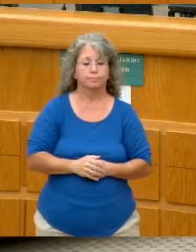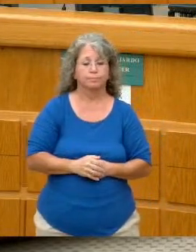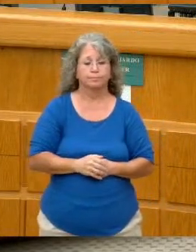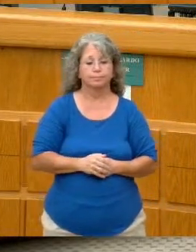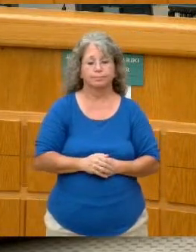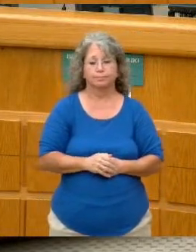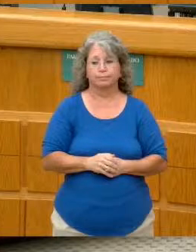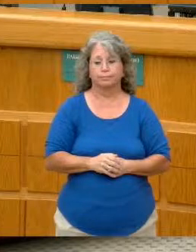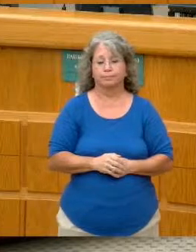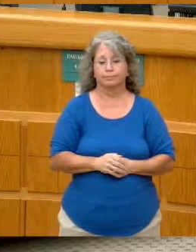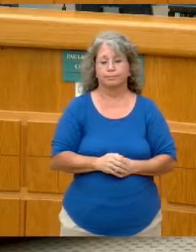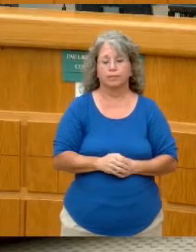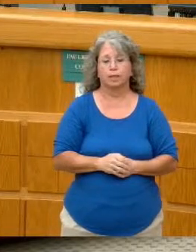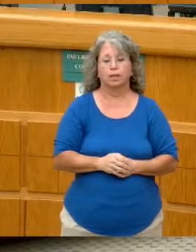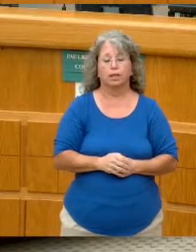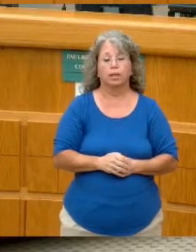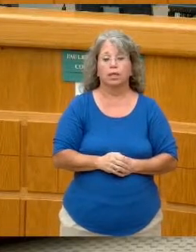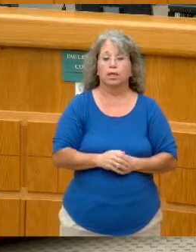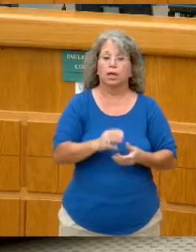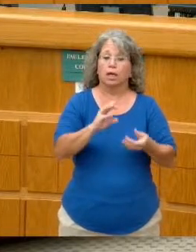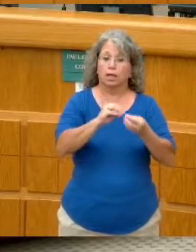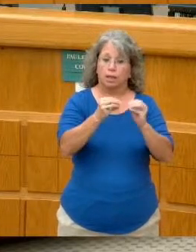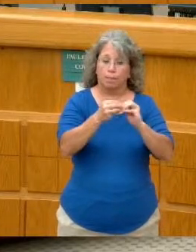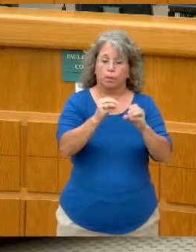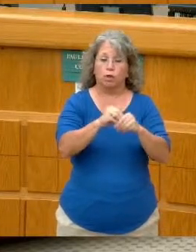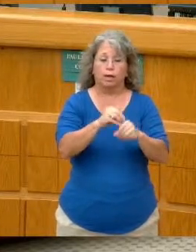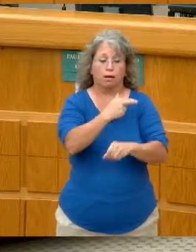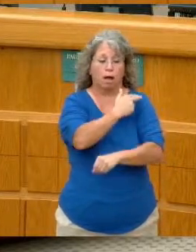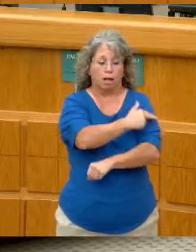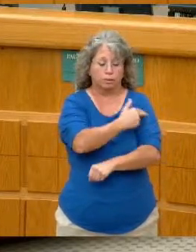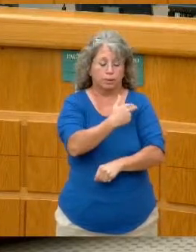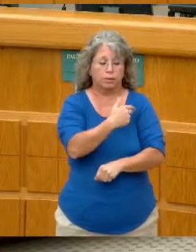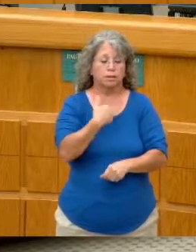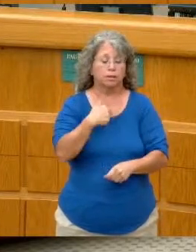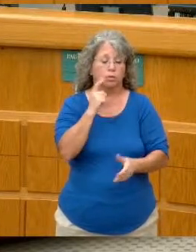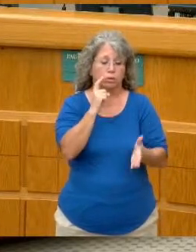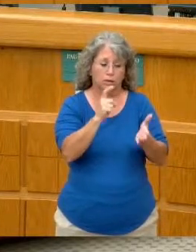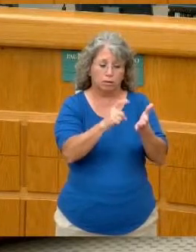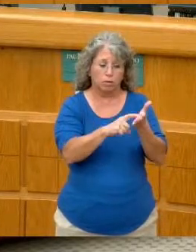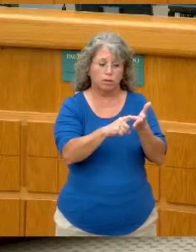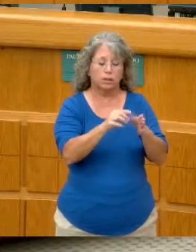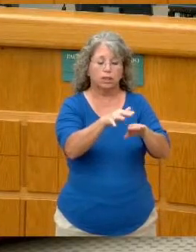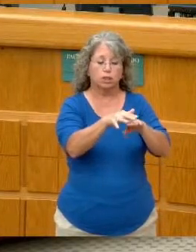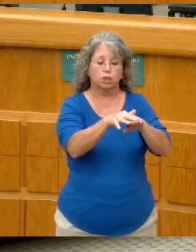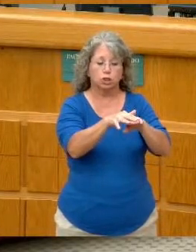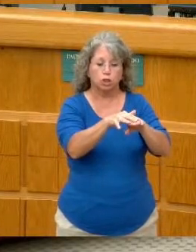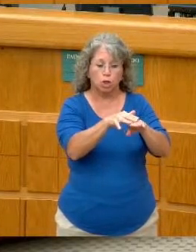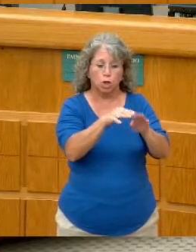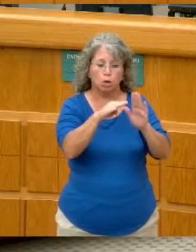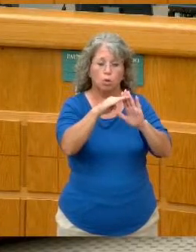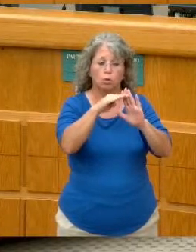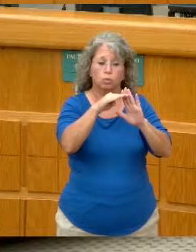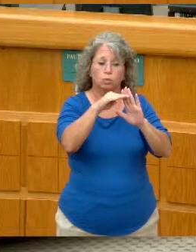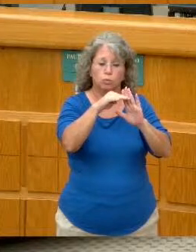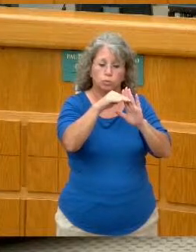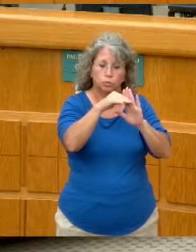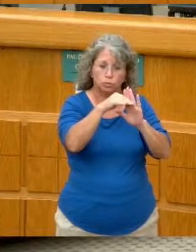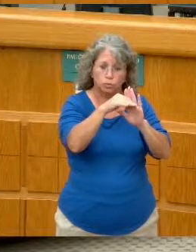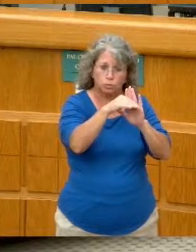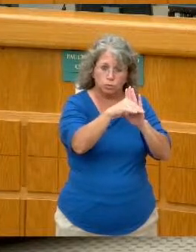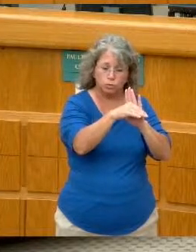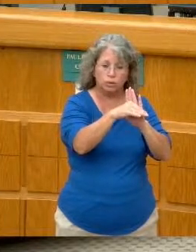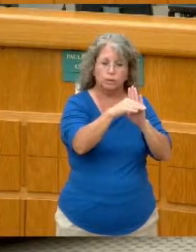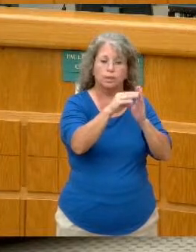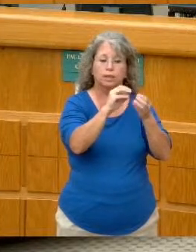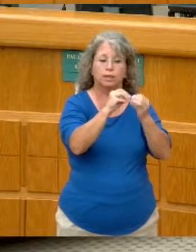And then let's look at hospitalizations. We're seeing a very slow descend in the number of persons hospitalized with COVID-19. Today is a